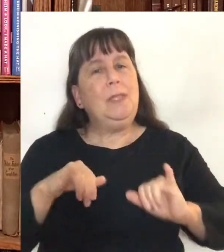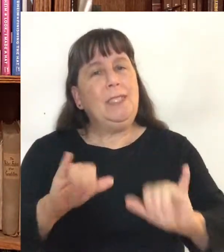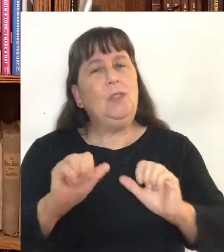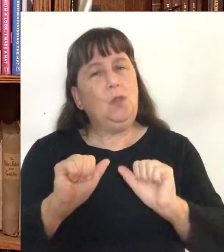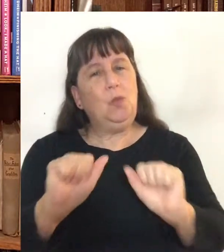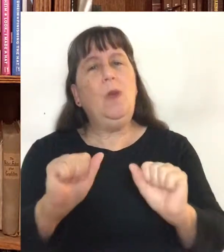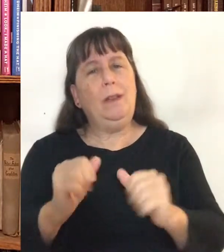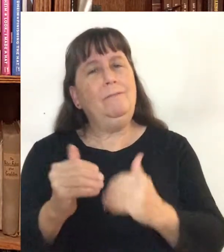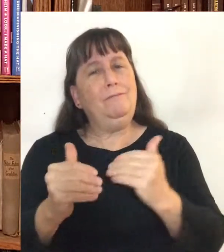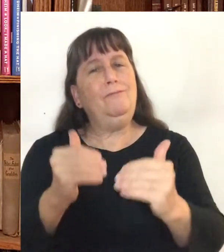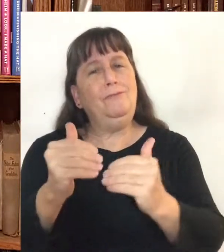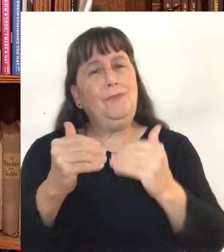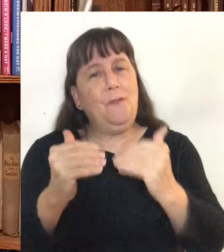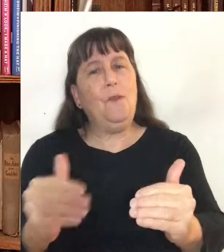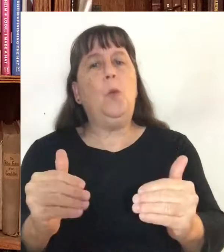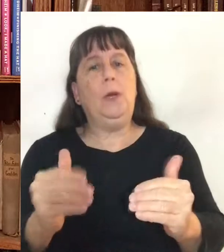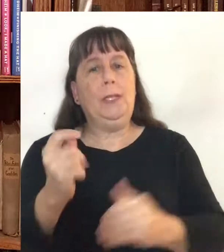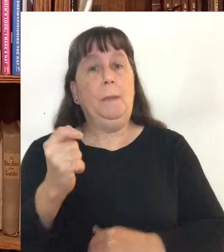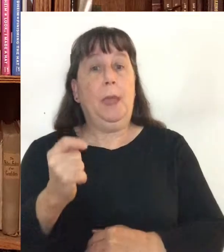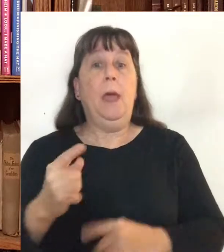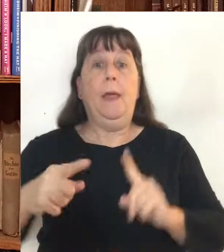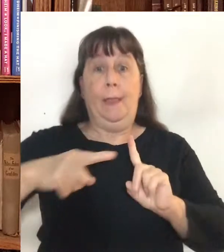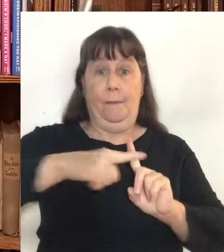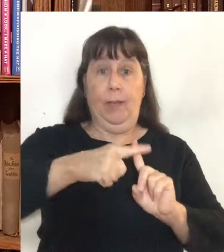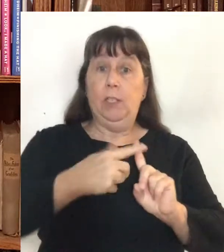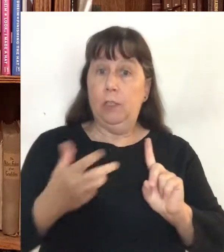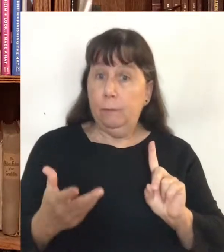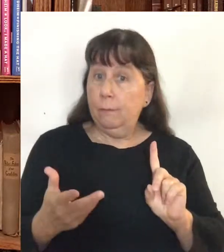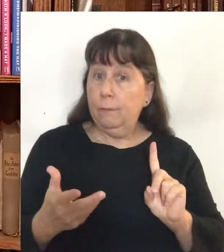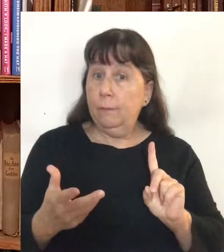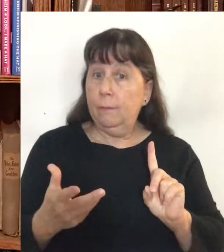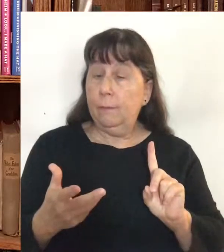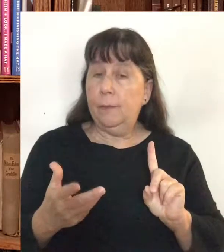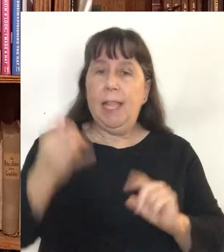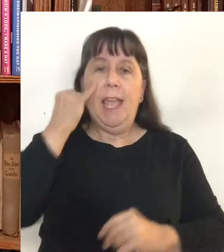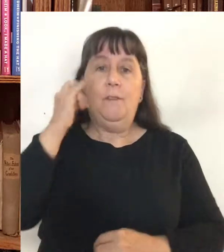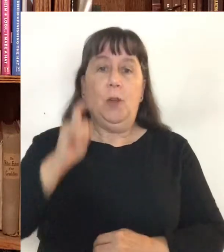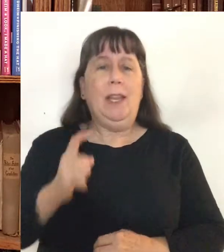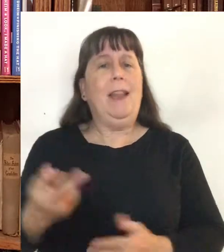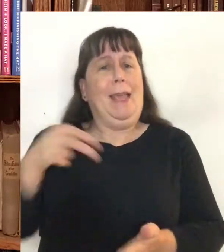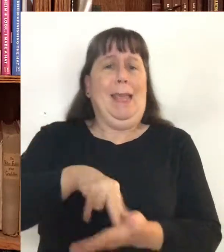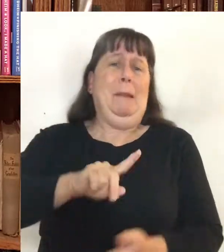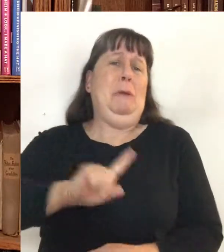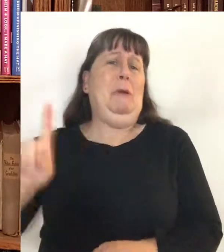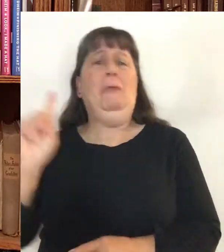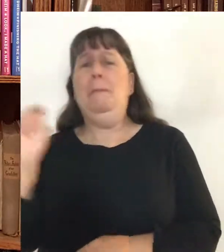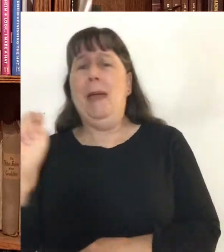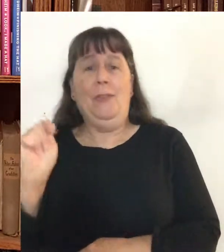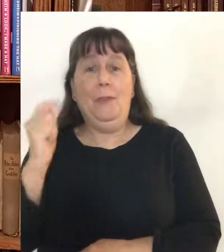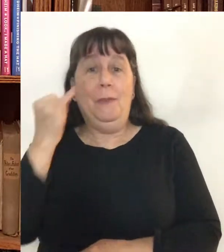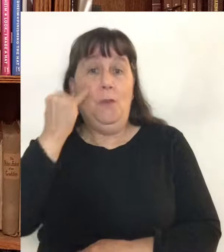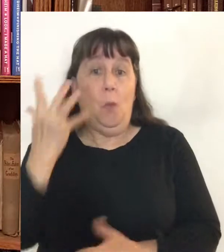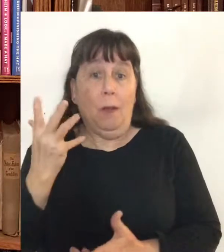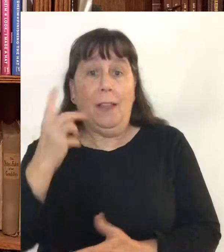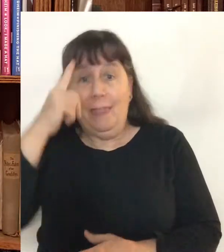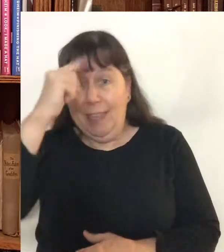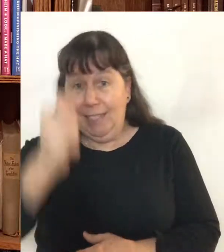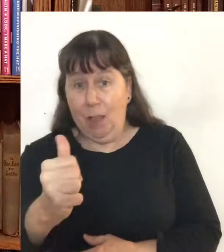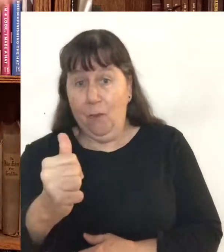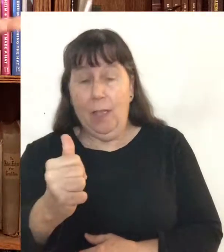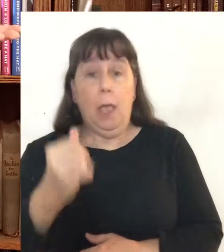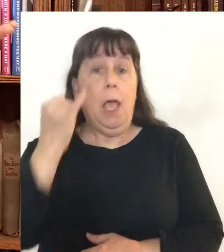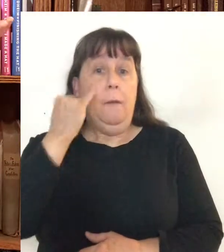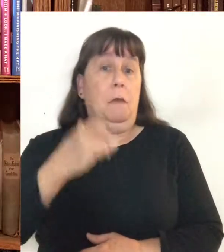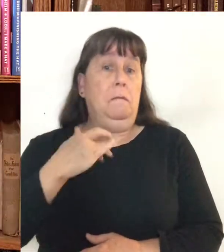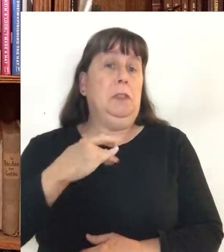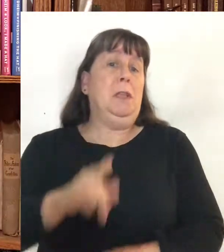a little bit. The advantage, of course, is that should you need to, get up and go to the bathroom anytime you want. If